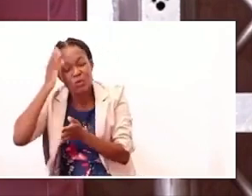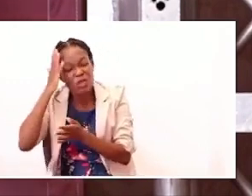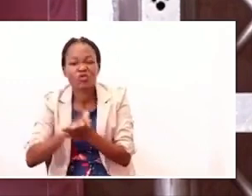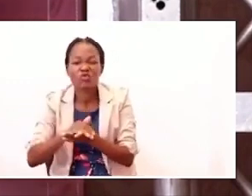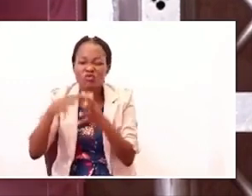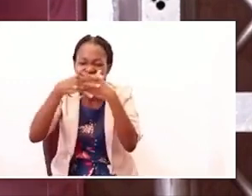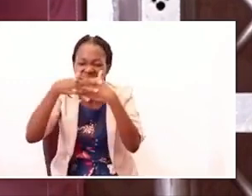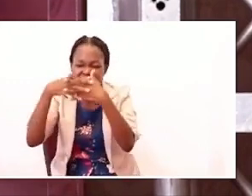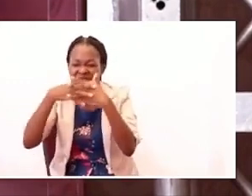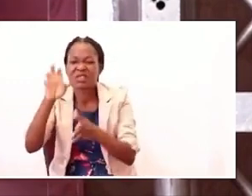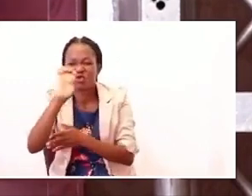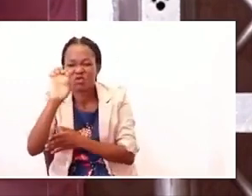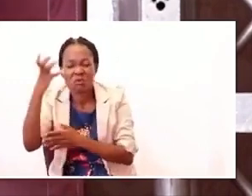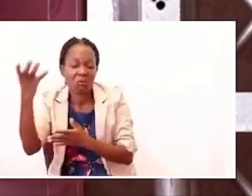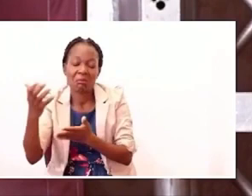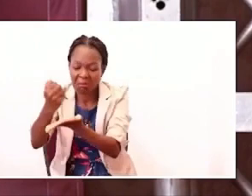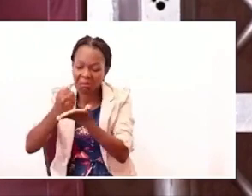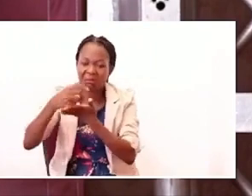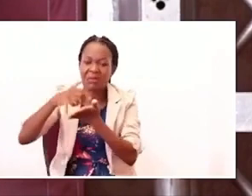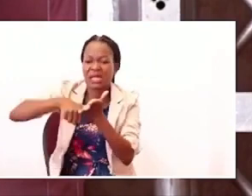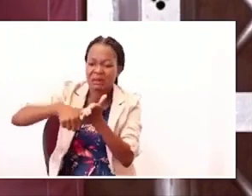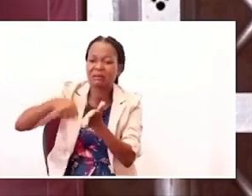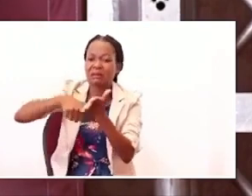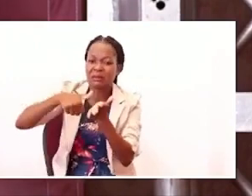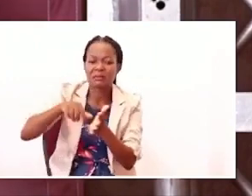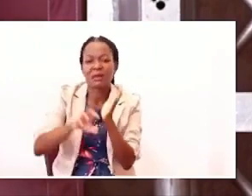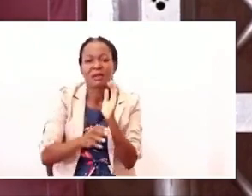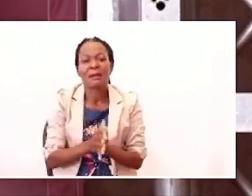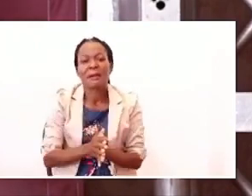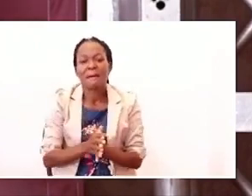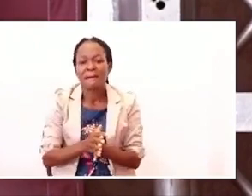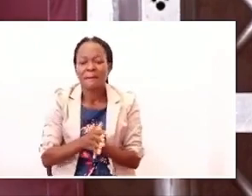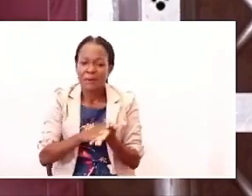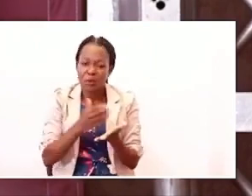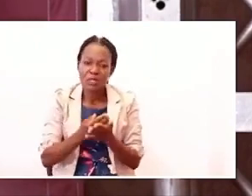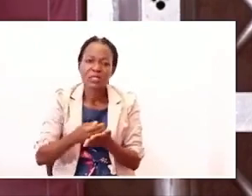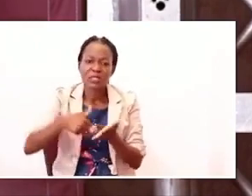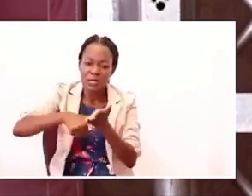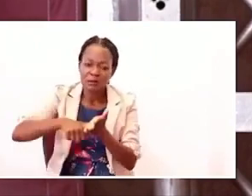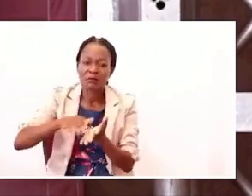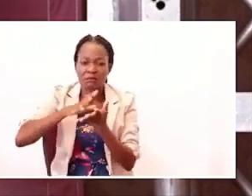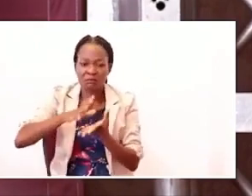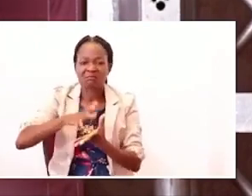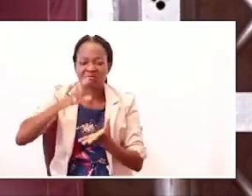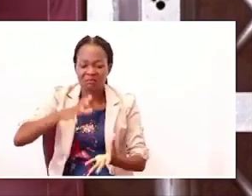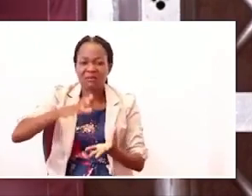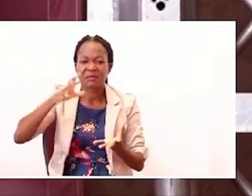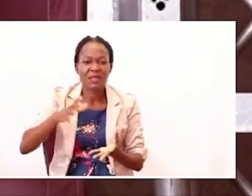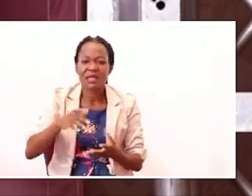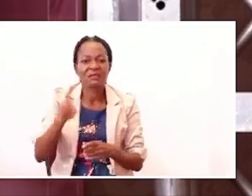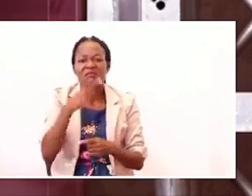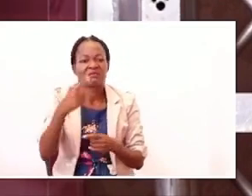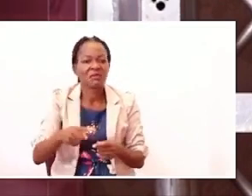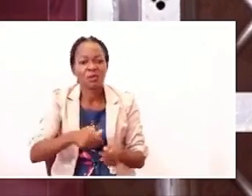that the terms associated with contracting that debt increasingly become unfavorable